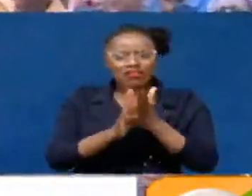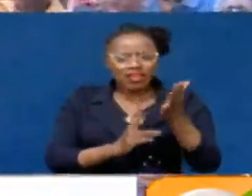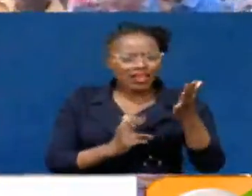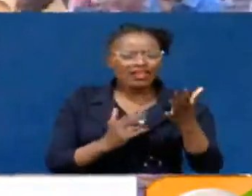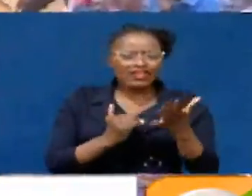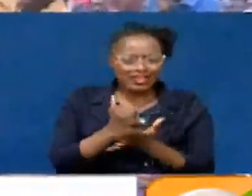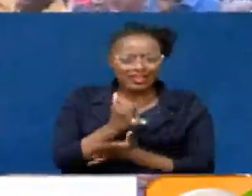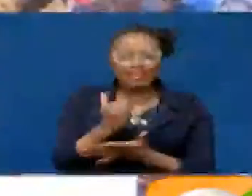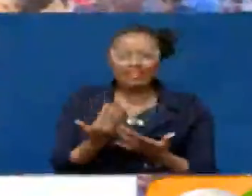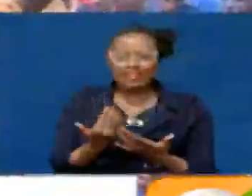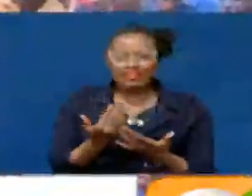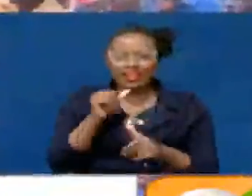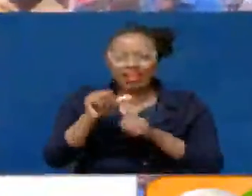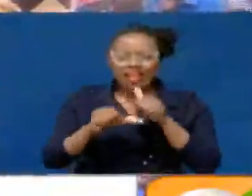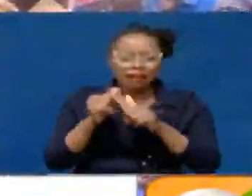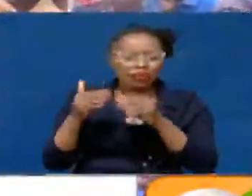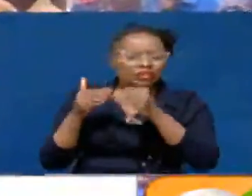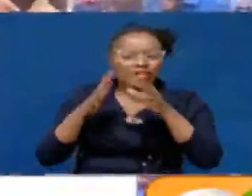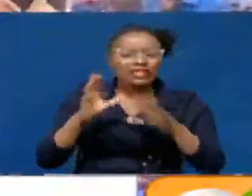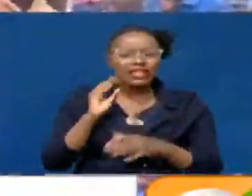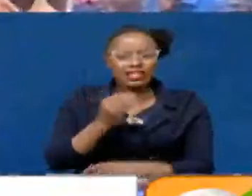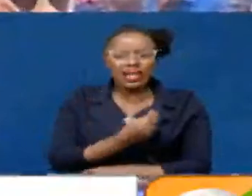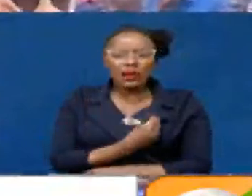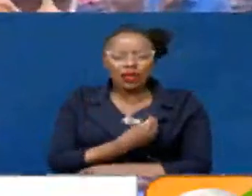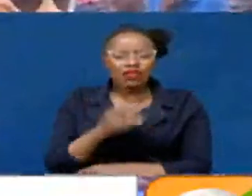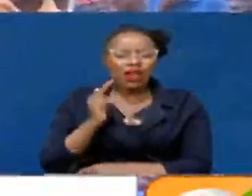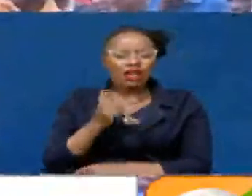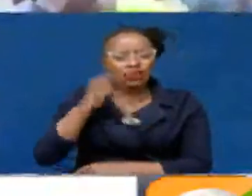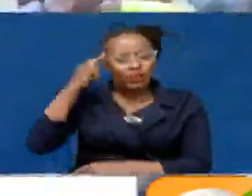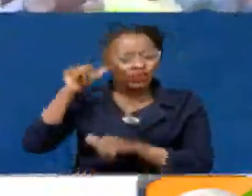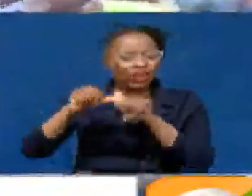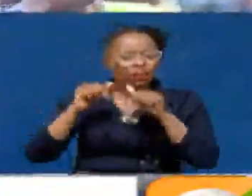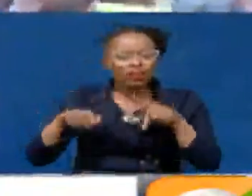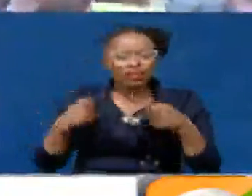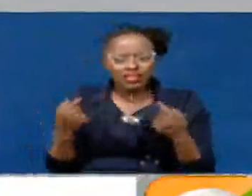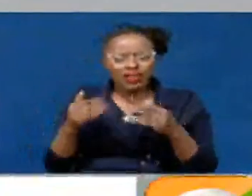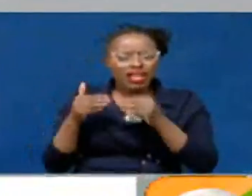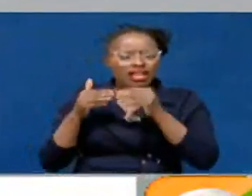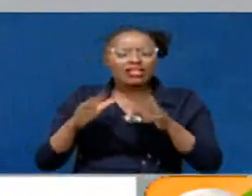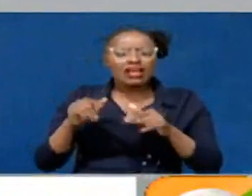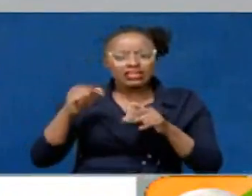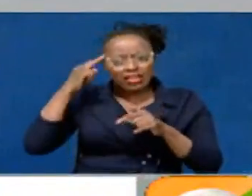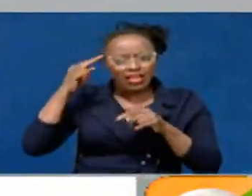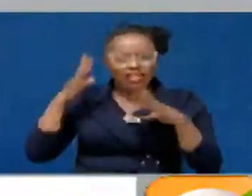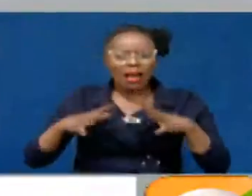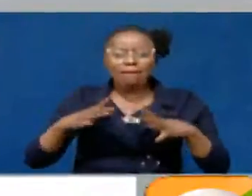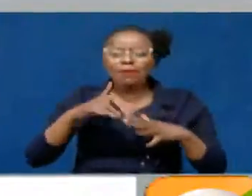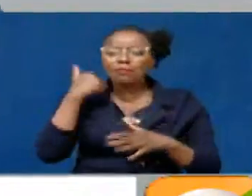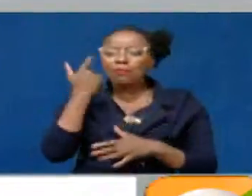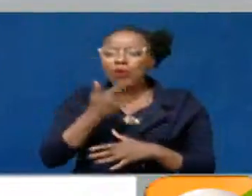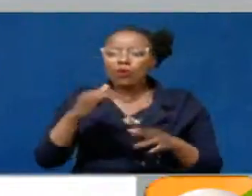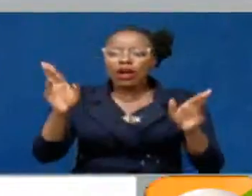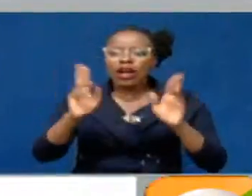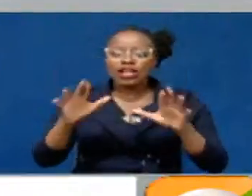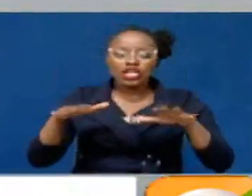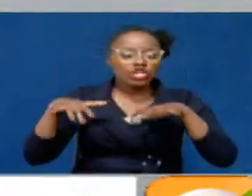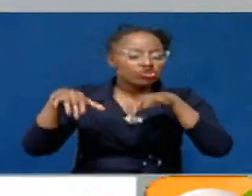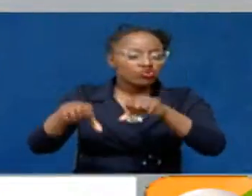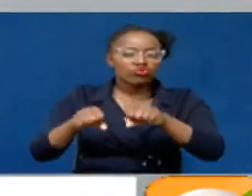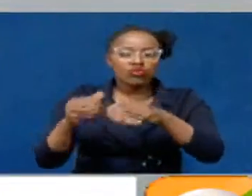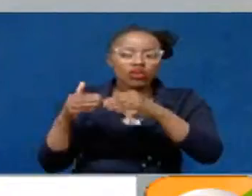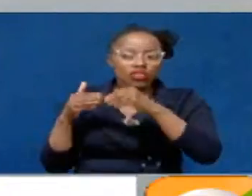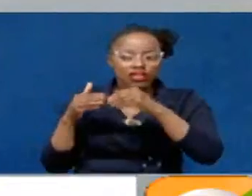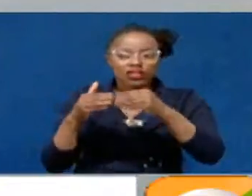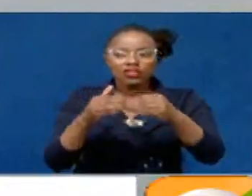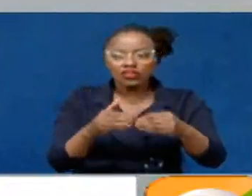about viongozi. You know, we think of ourselves, our leaders think of themselves as people who are ready kuchukua